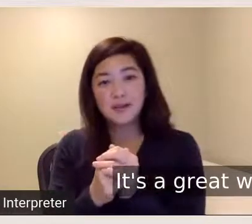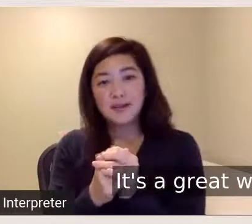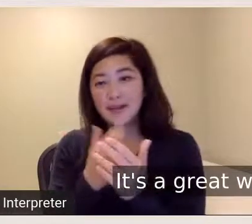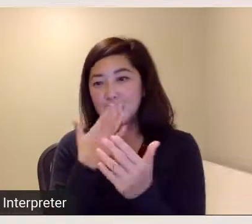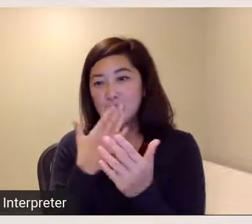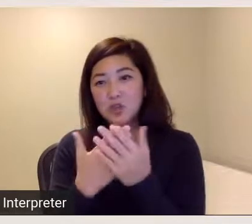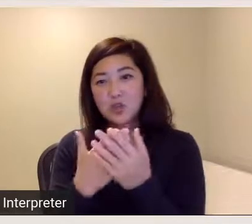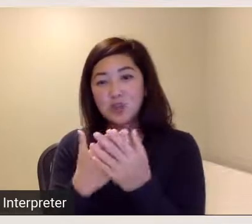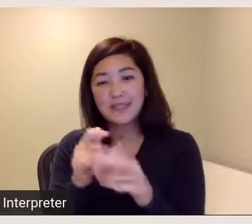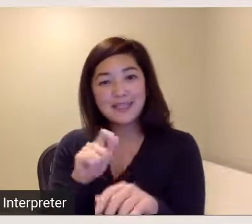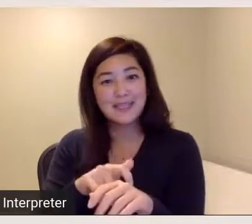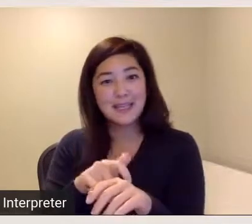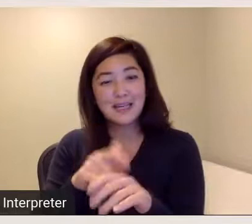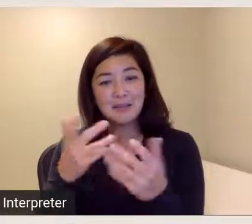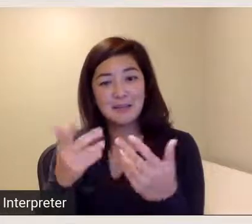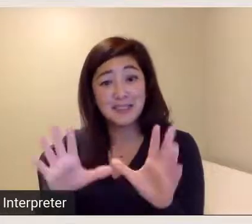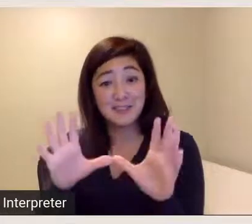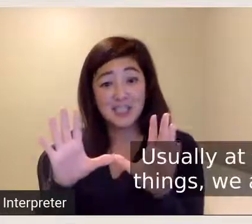off on.